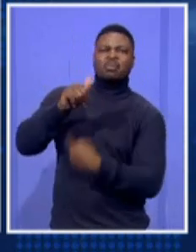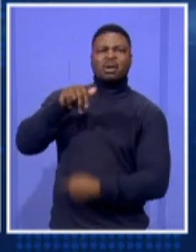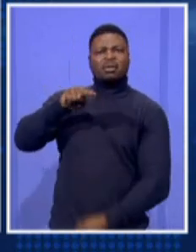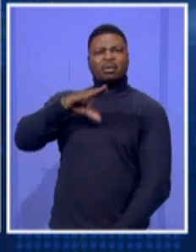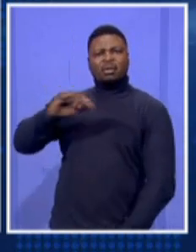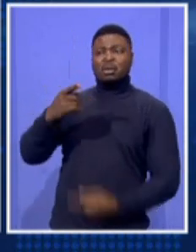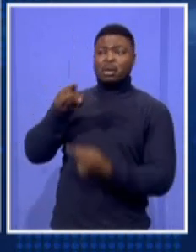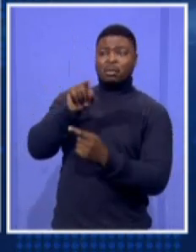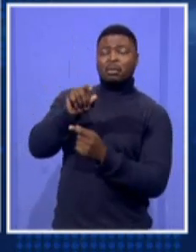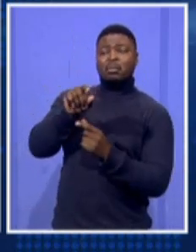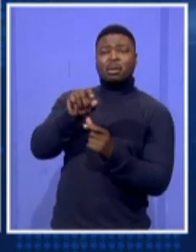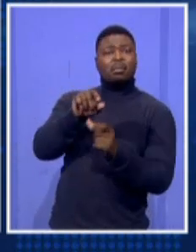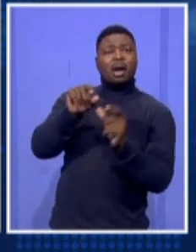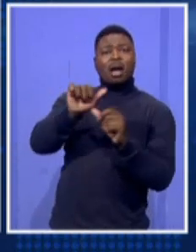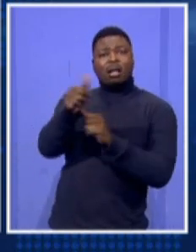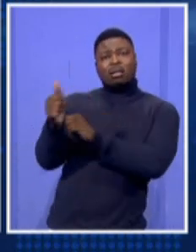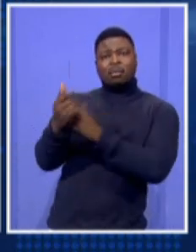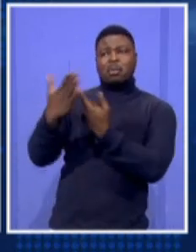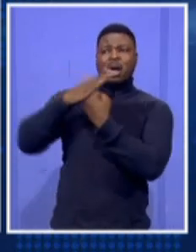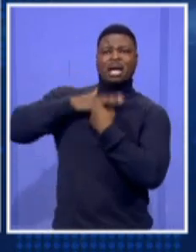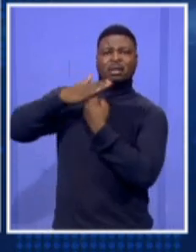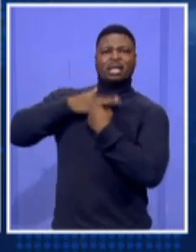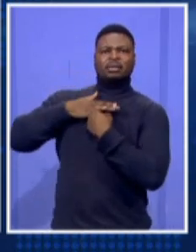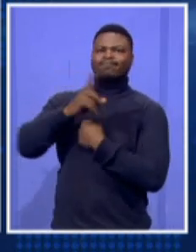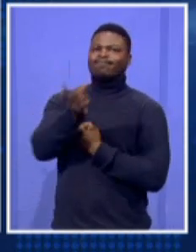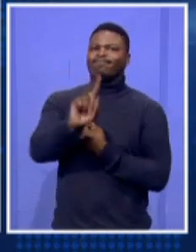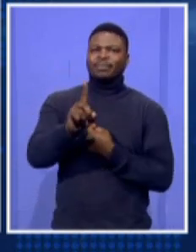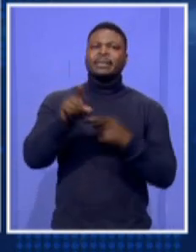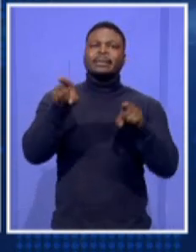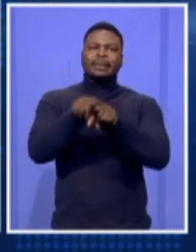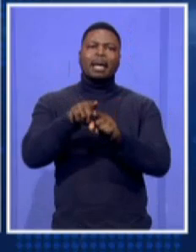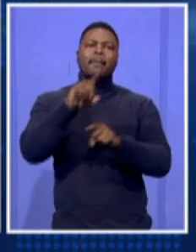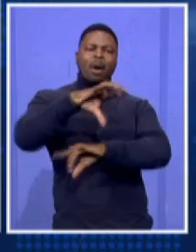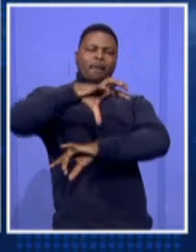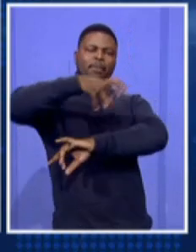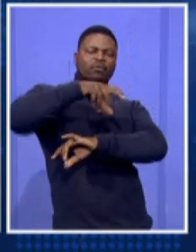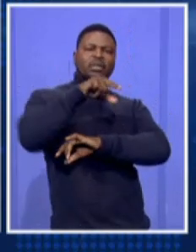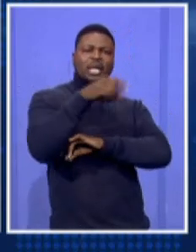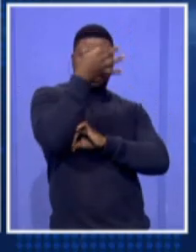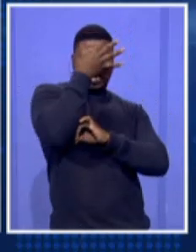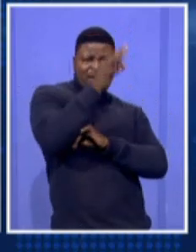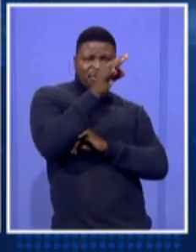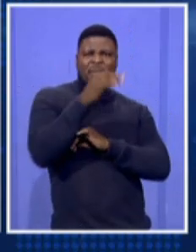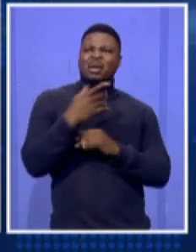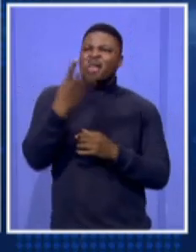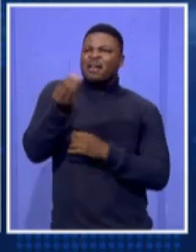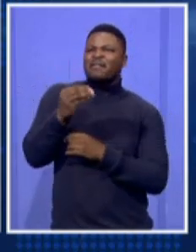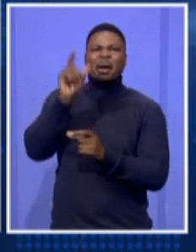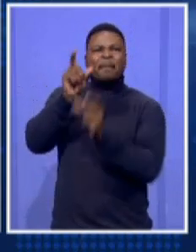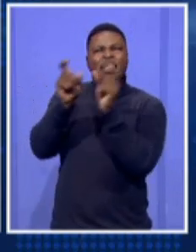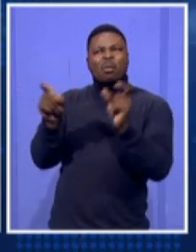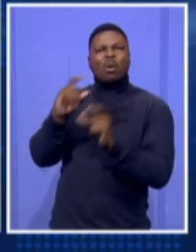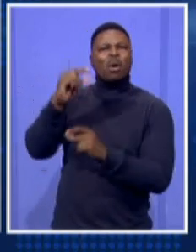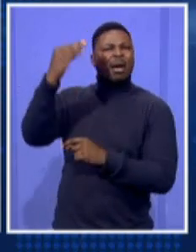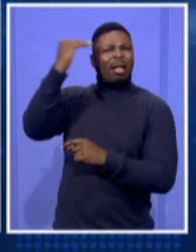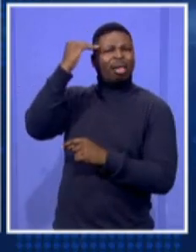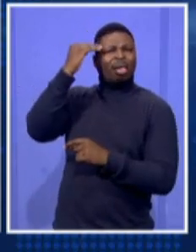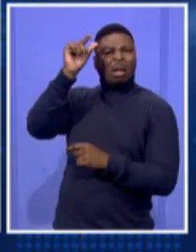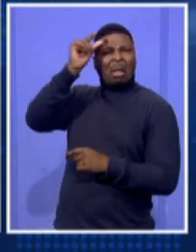to stand by and allow our provincial government to be intimidated by a bunch of narrow-minded people. We're not going to allow